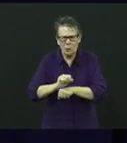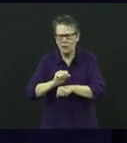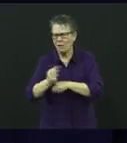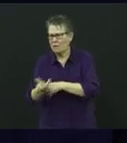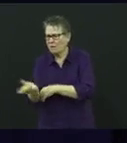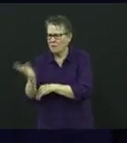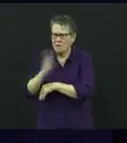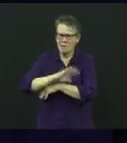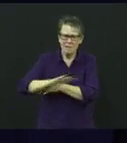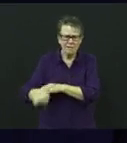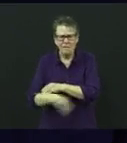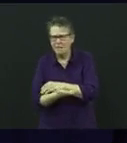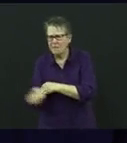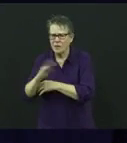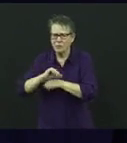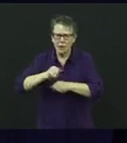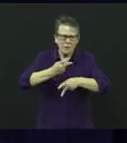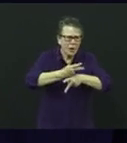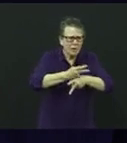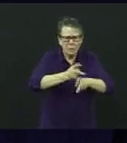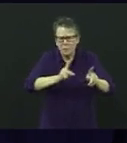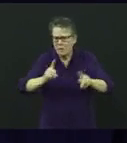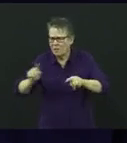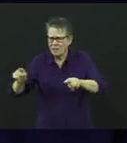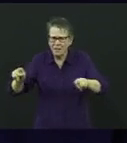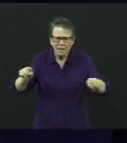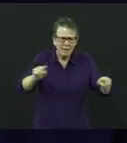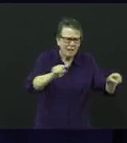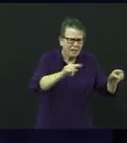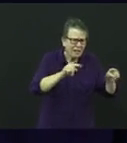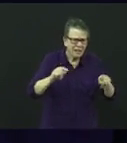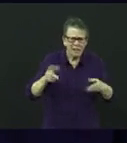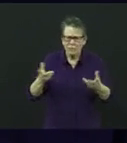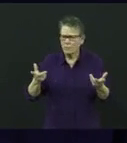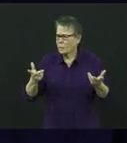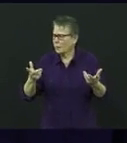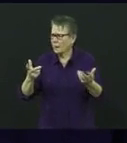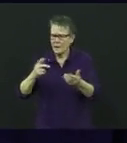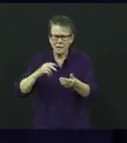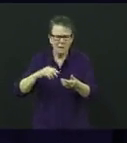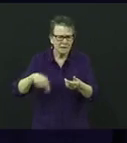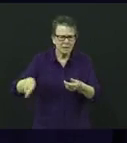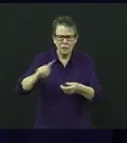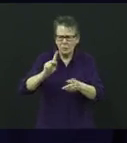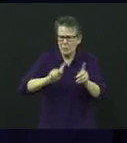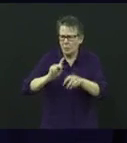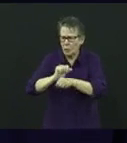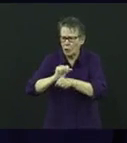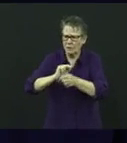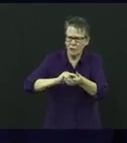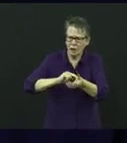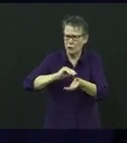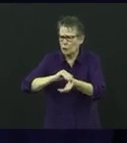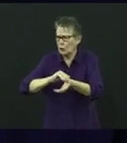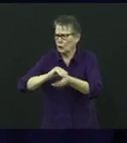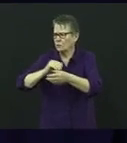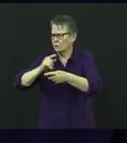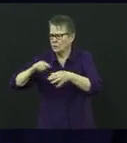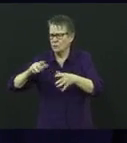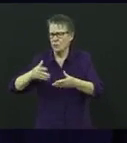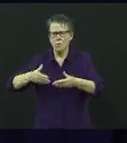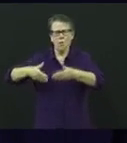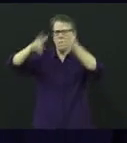can tell you that it was an extremely stressful situation. So we reached out to other long-term care facilities in the region,